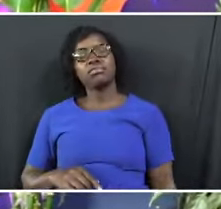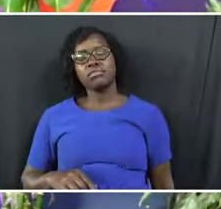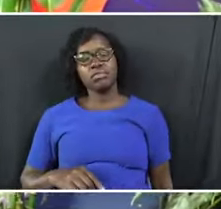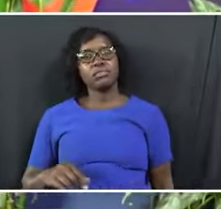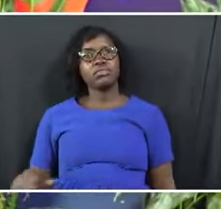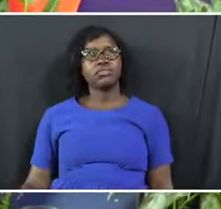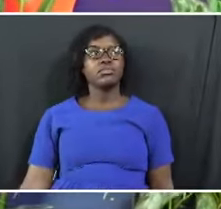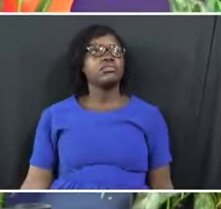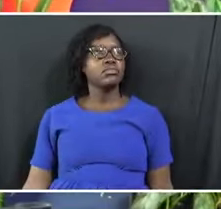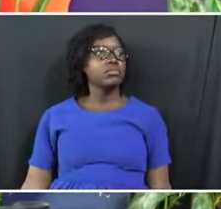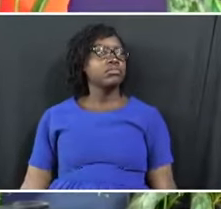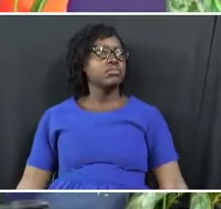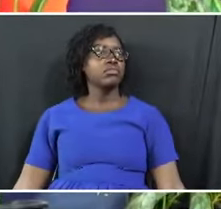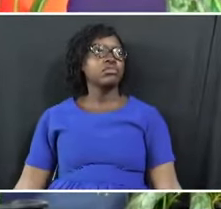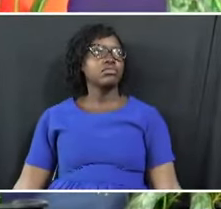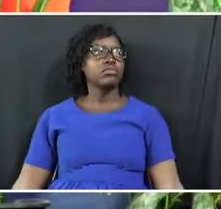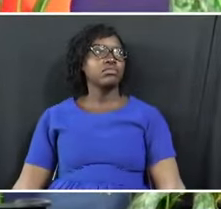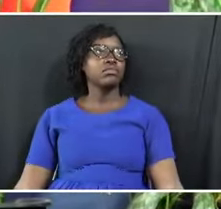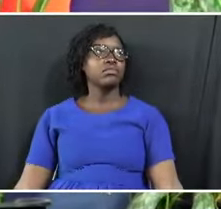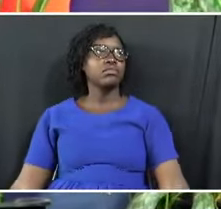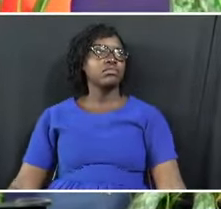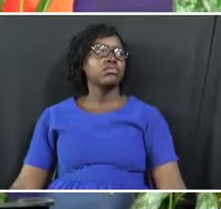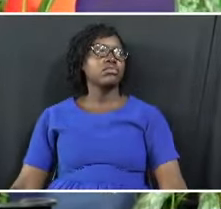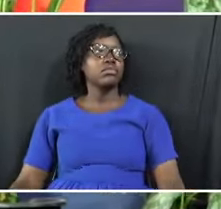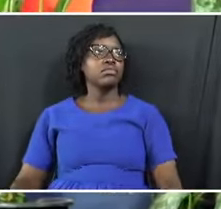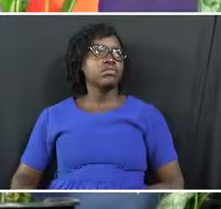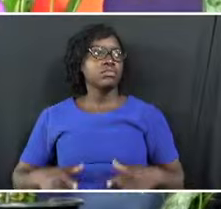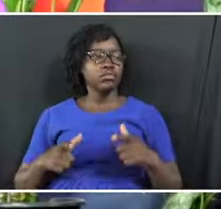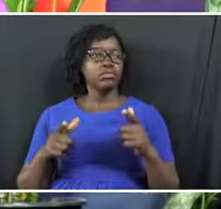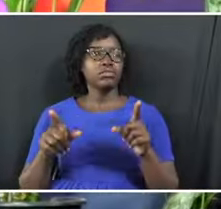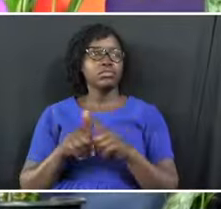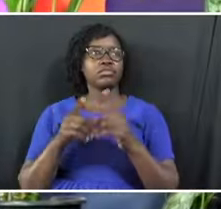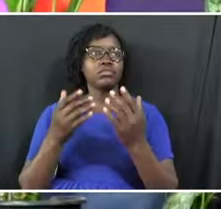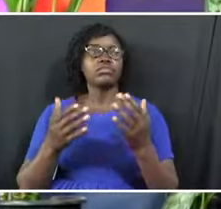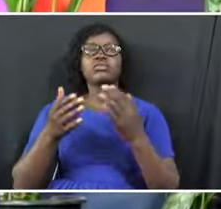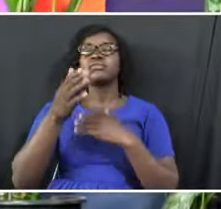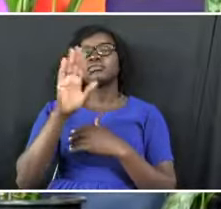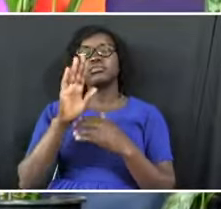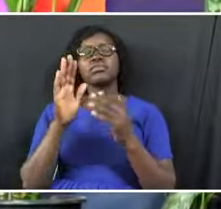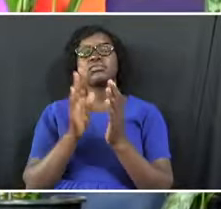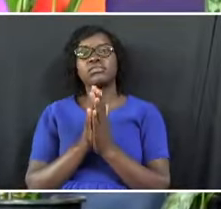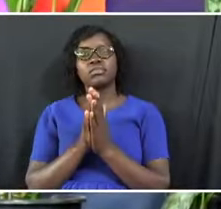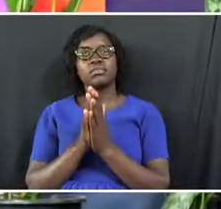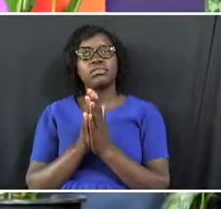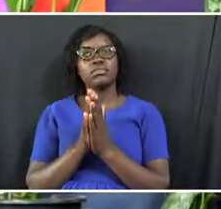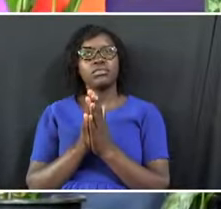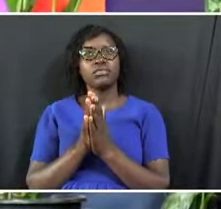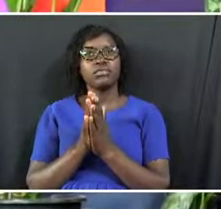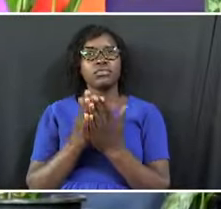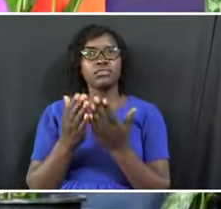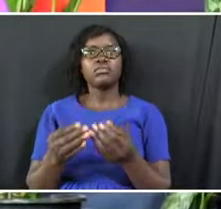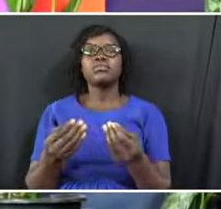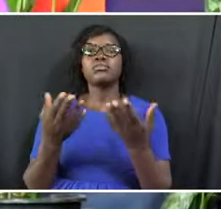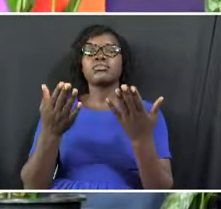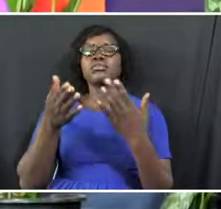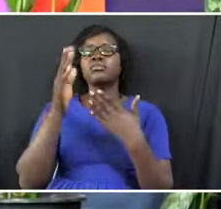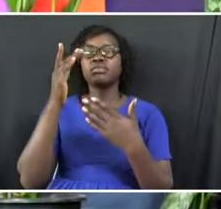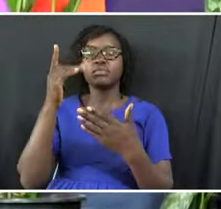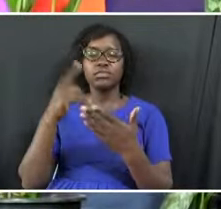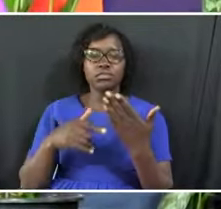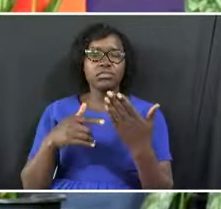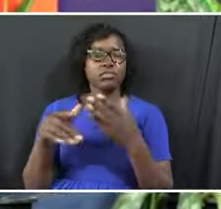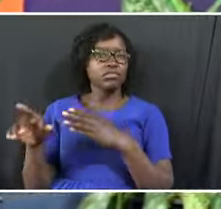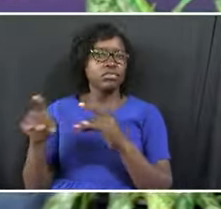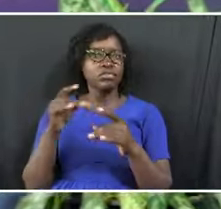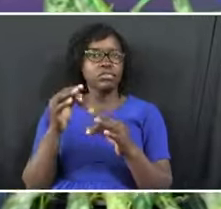matter what kind of life you are leading as a child of God. It matters less to God what you have done. If God could